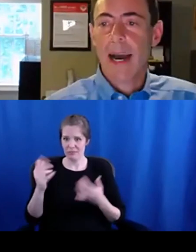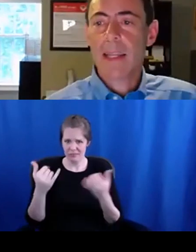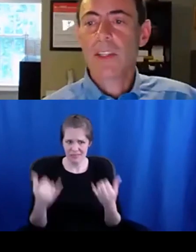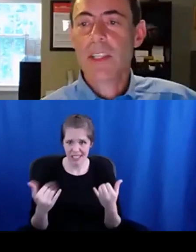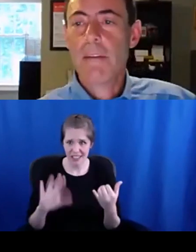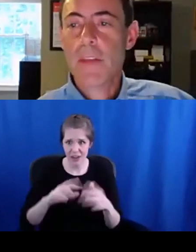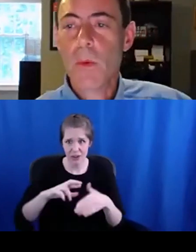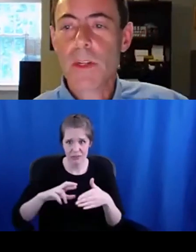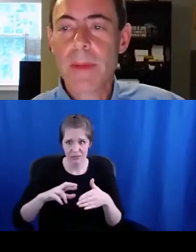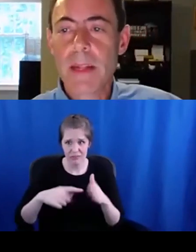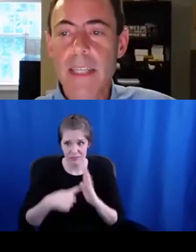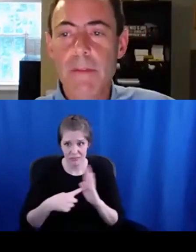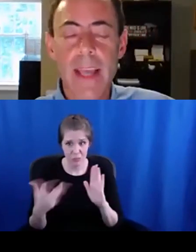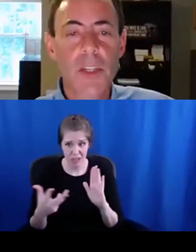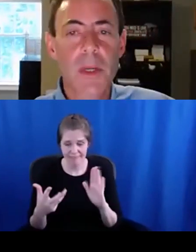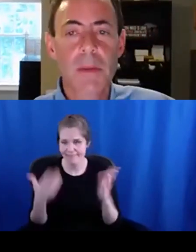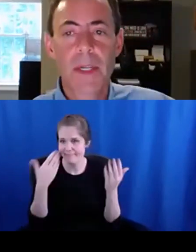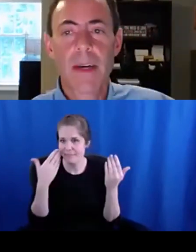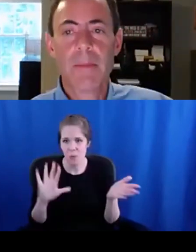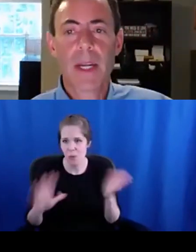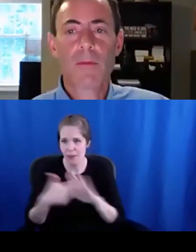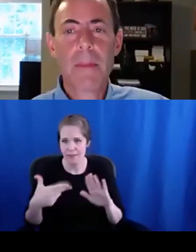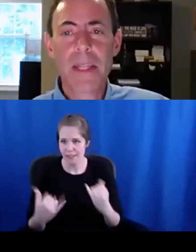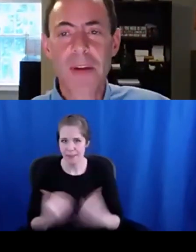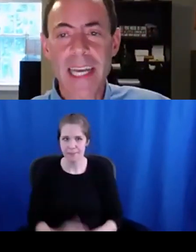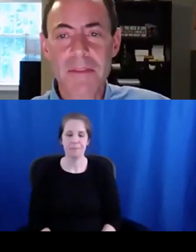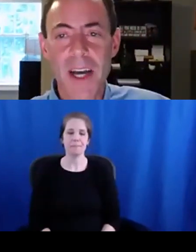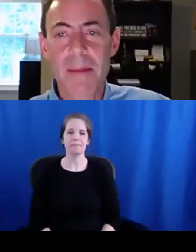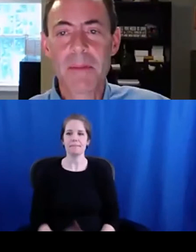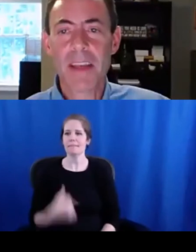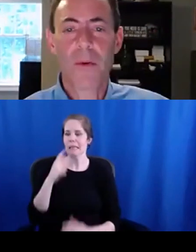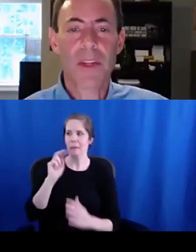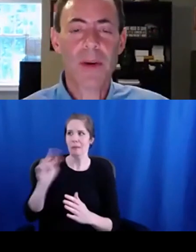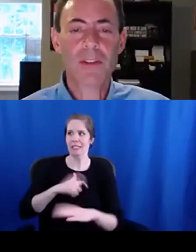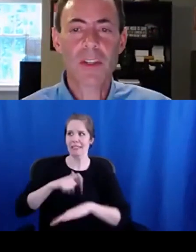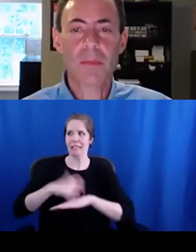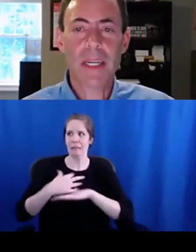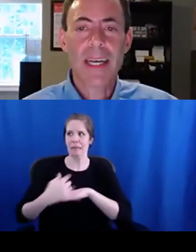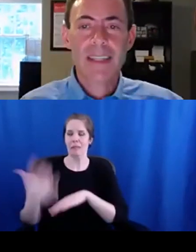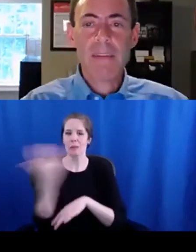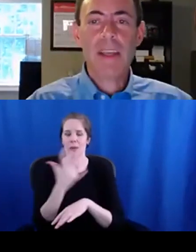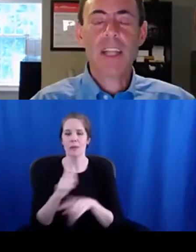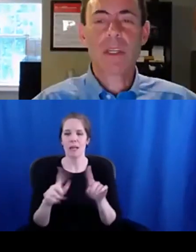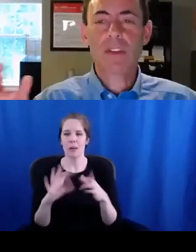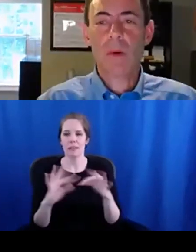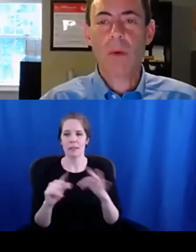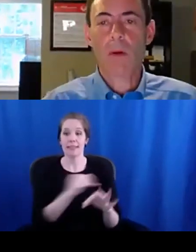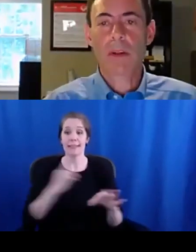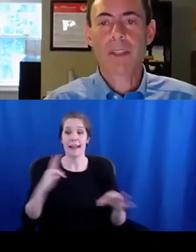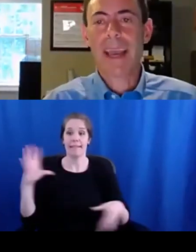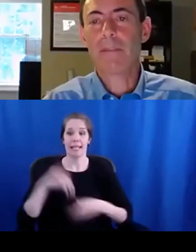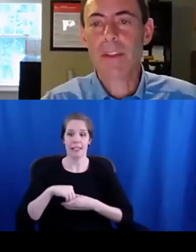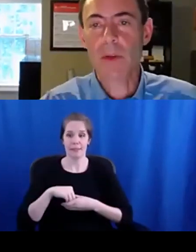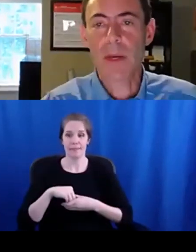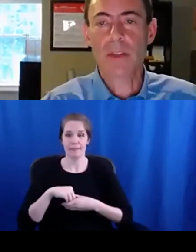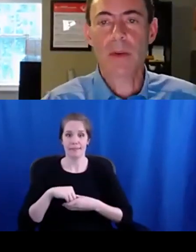I'd like to just say a few words about staff engagement, but I'm rapidly running out of time and I'm looking forward to your questions. But staff engagement is so important to